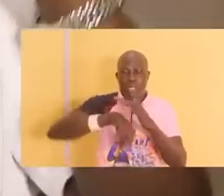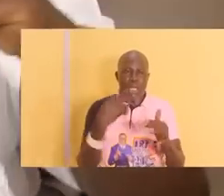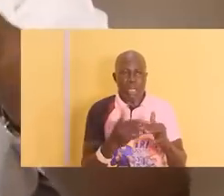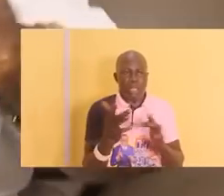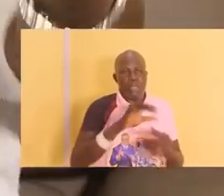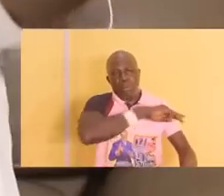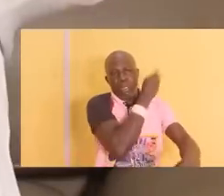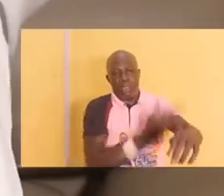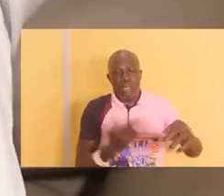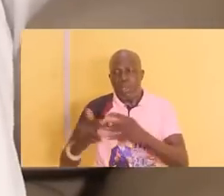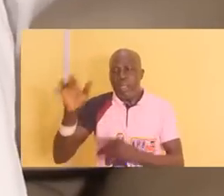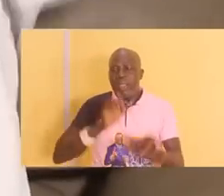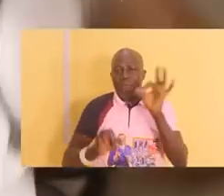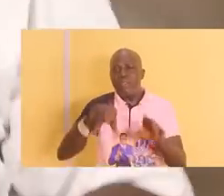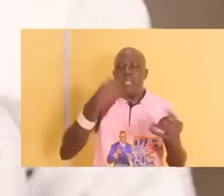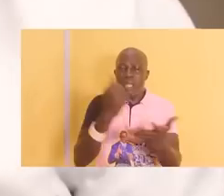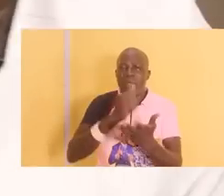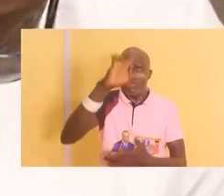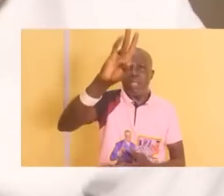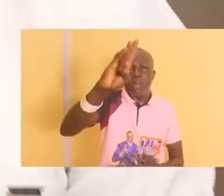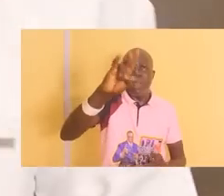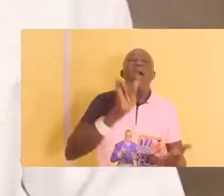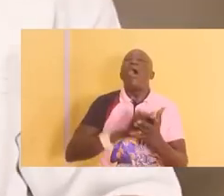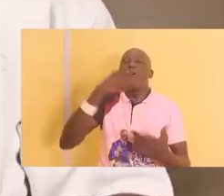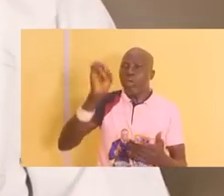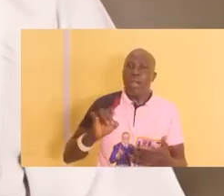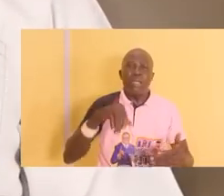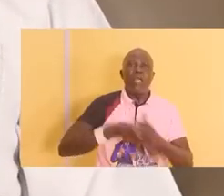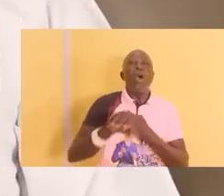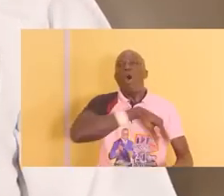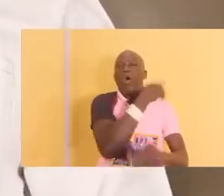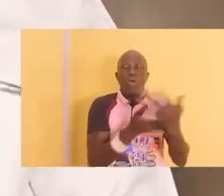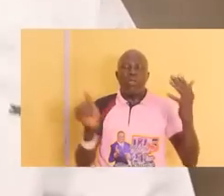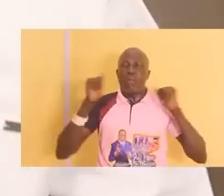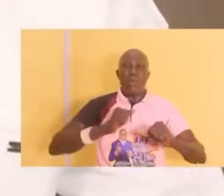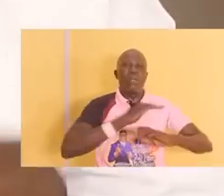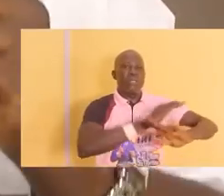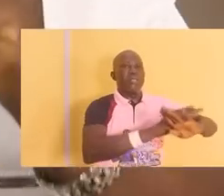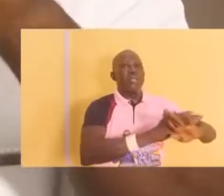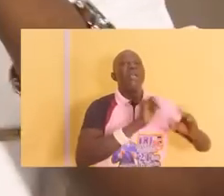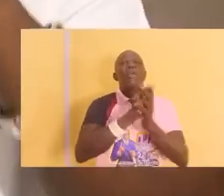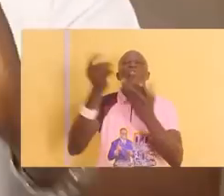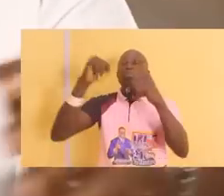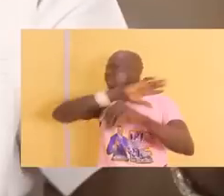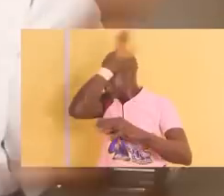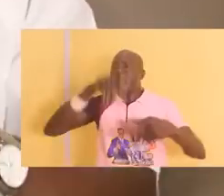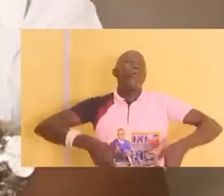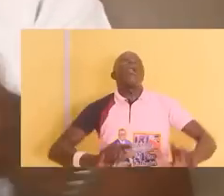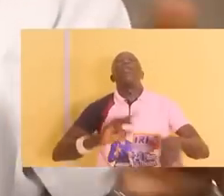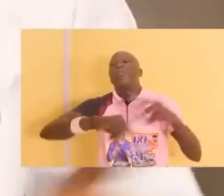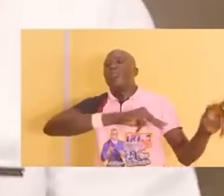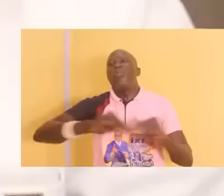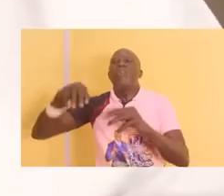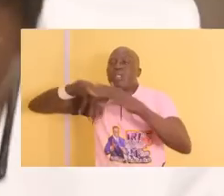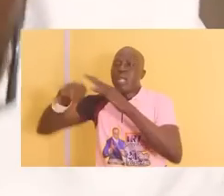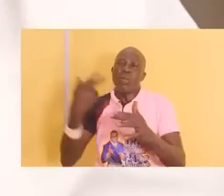back in the mighty name of Jesus. We can say seven years. I authorize every first suspicion that said we don't